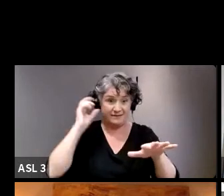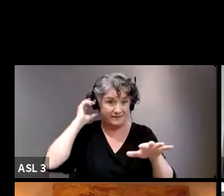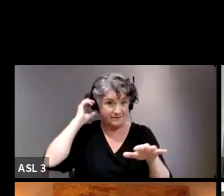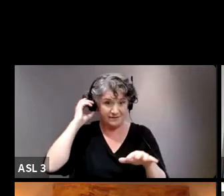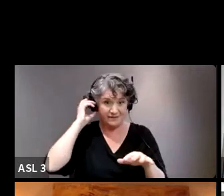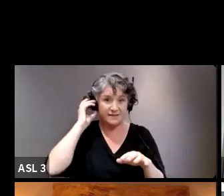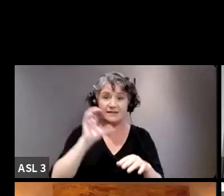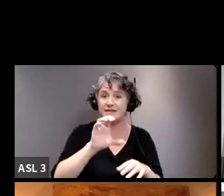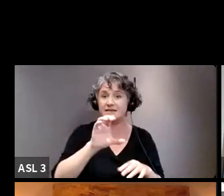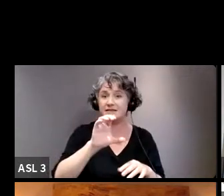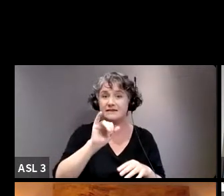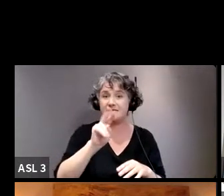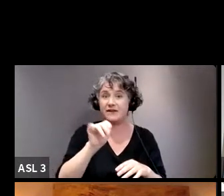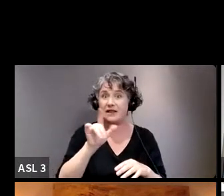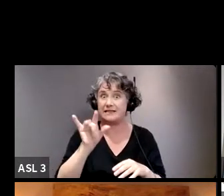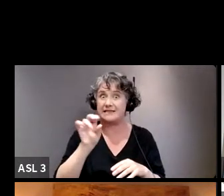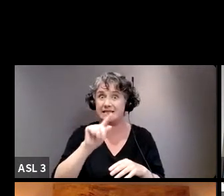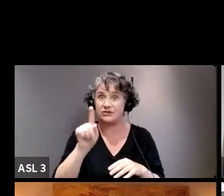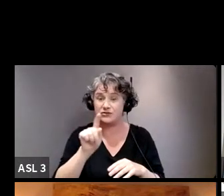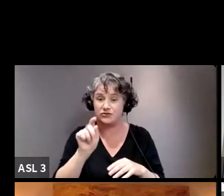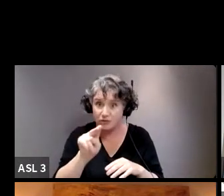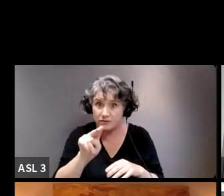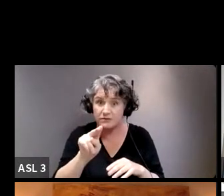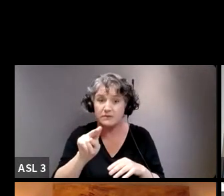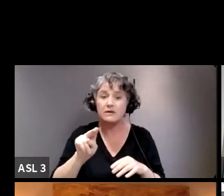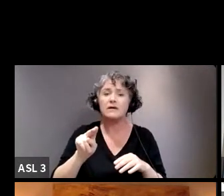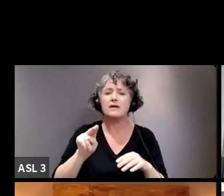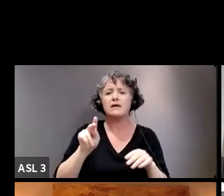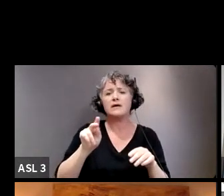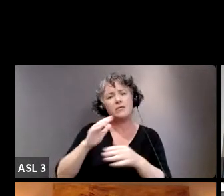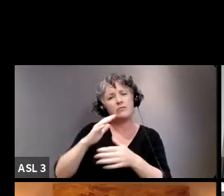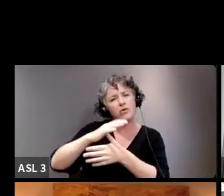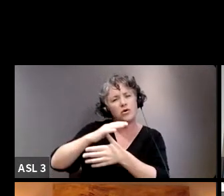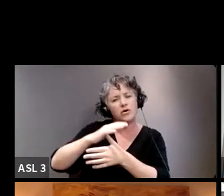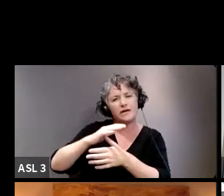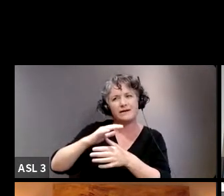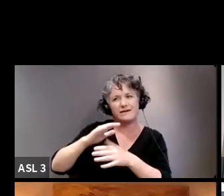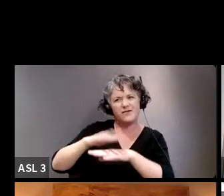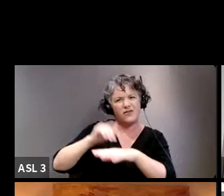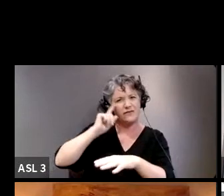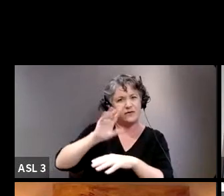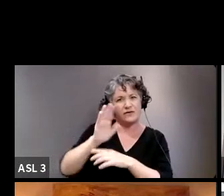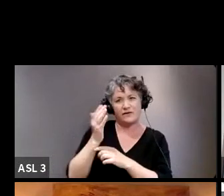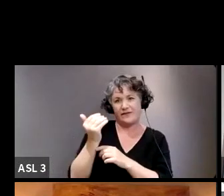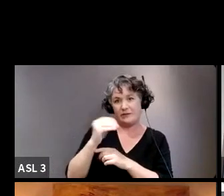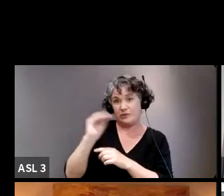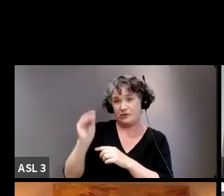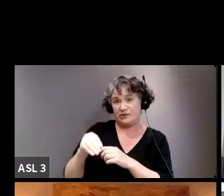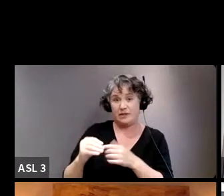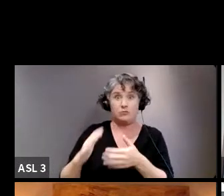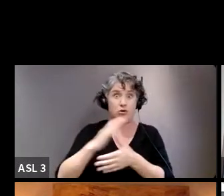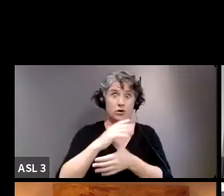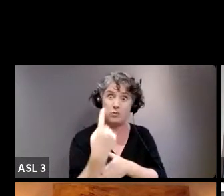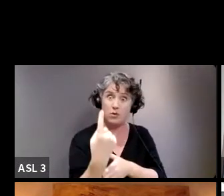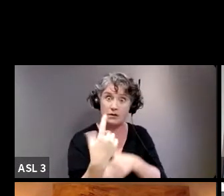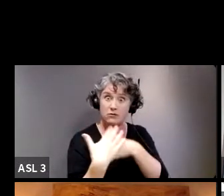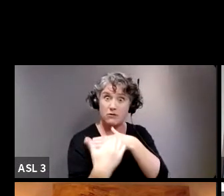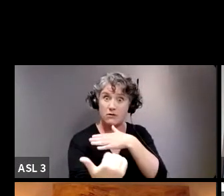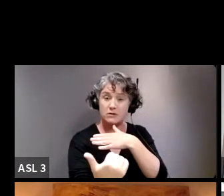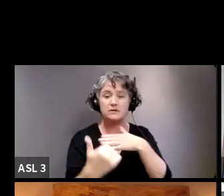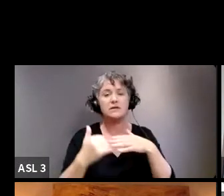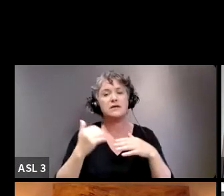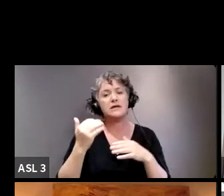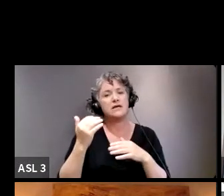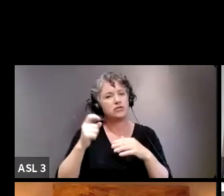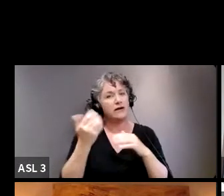just a little correction there um the priority calls for 15 is not accurate for a priority one uh the goal is uh under 15